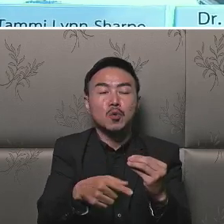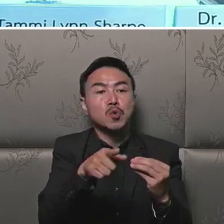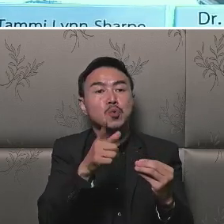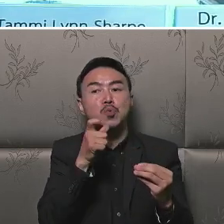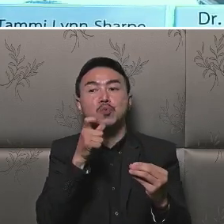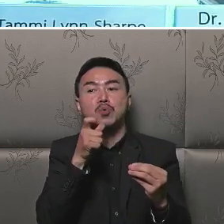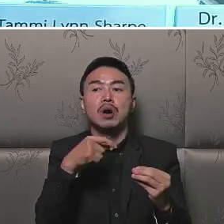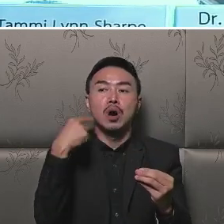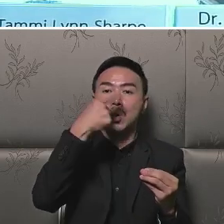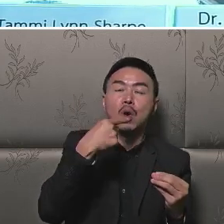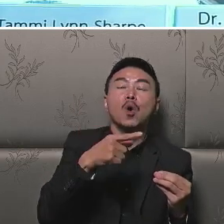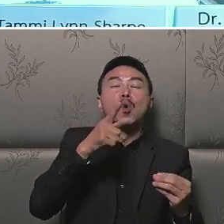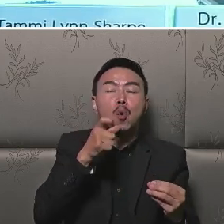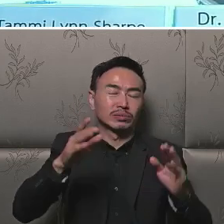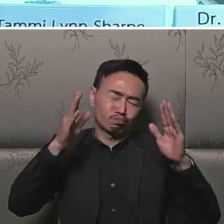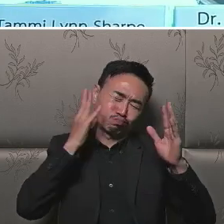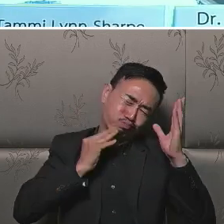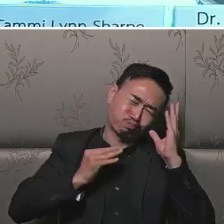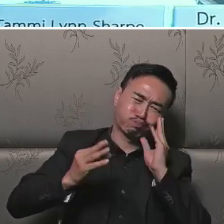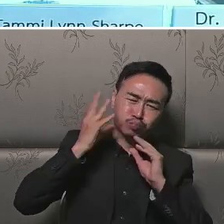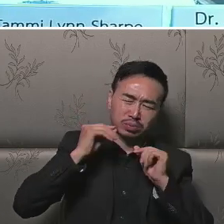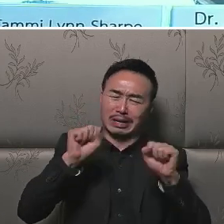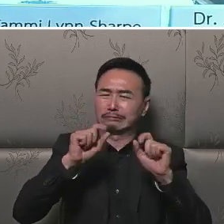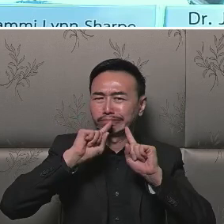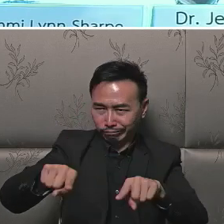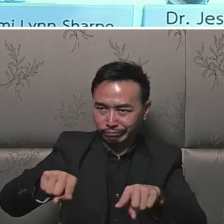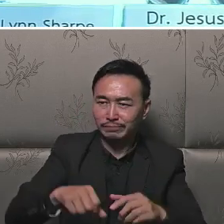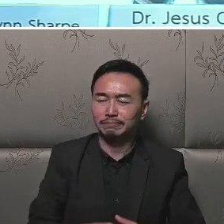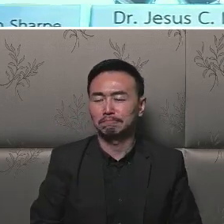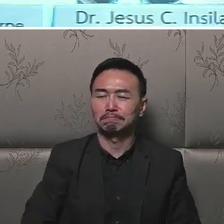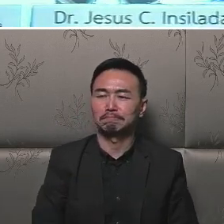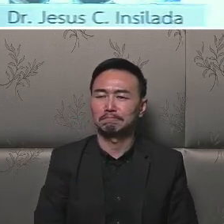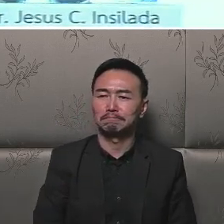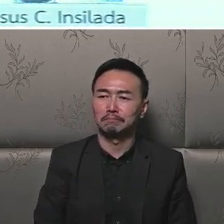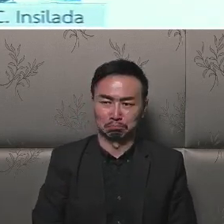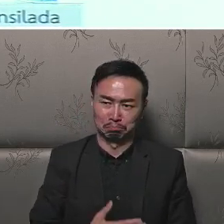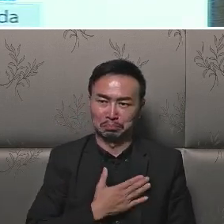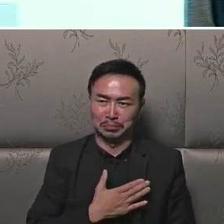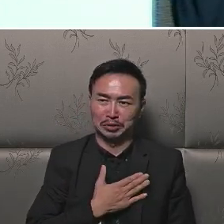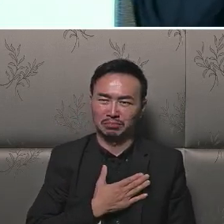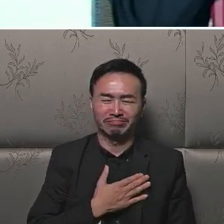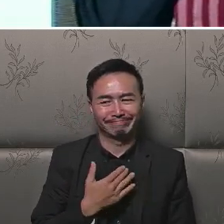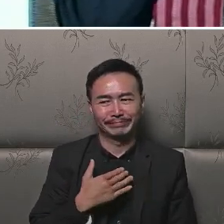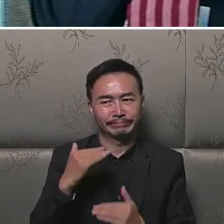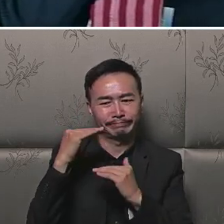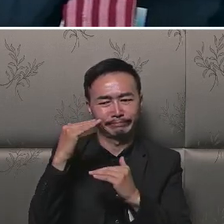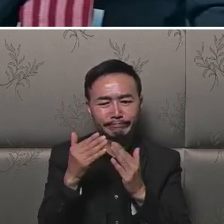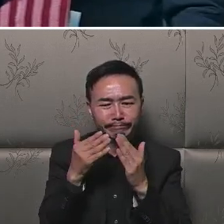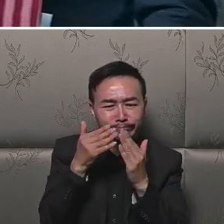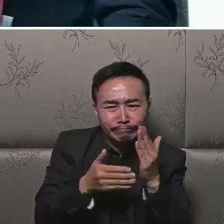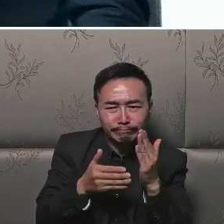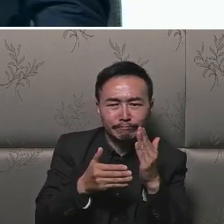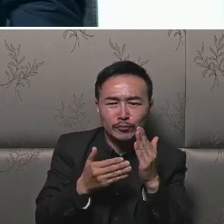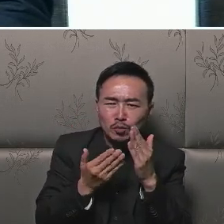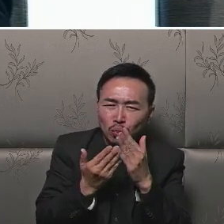Yeah. Talking about the limitations of flexible learning, it's very important to ask how flexible is